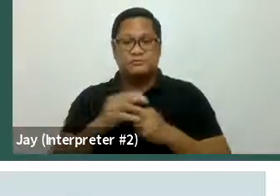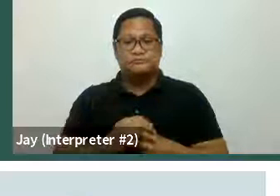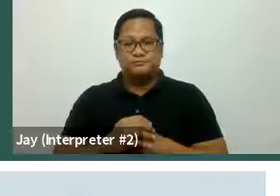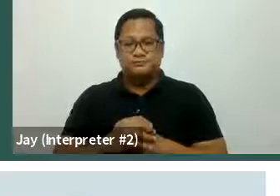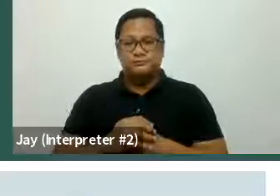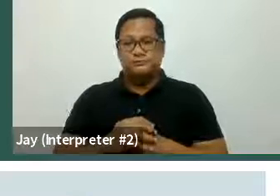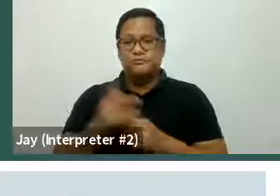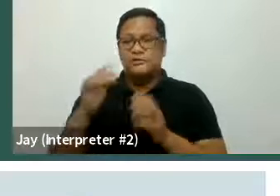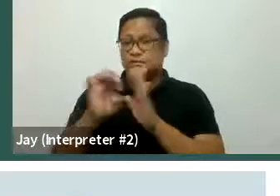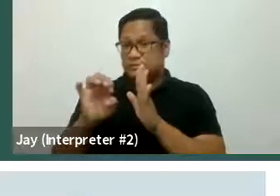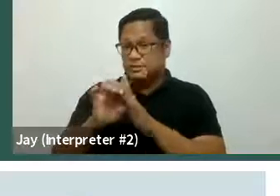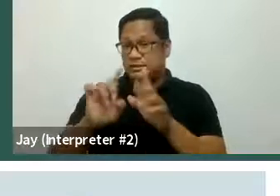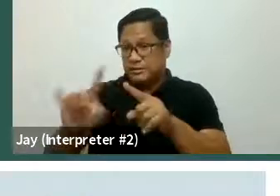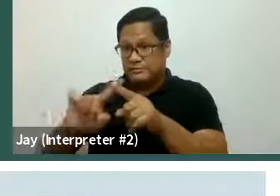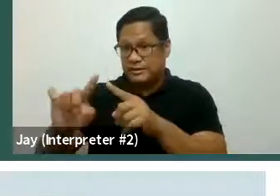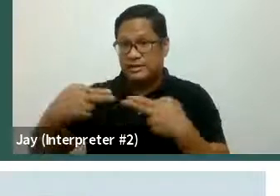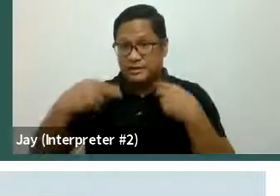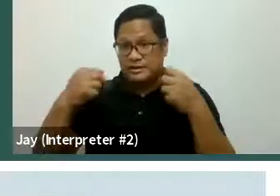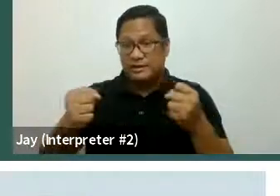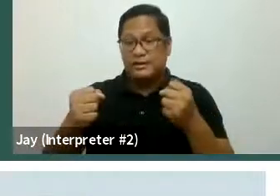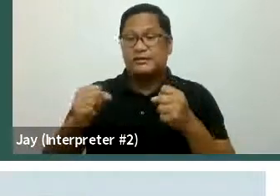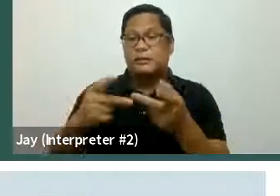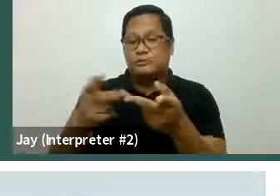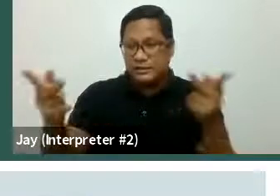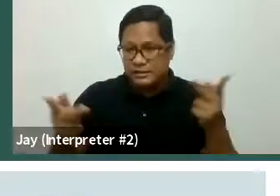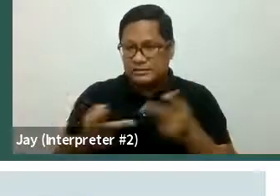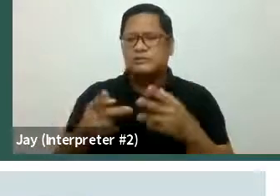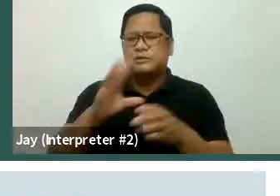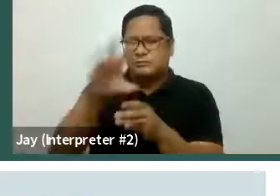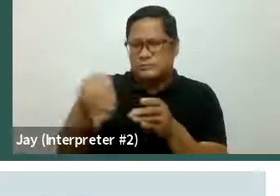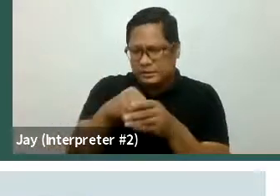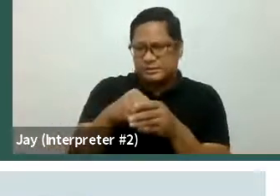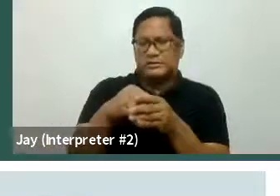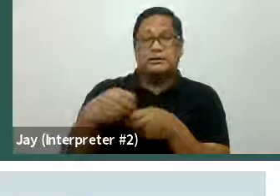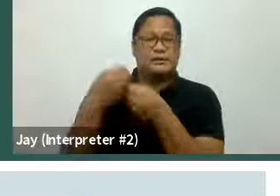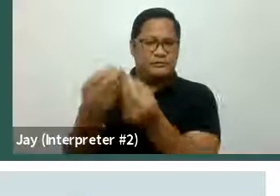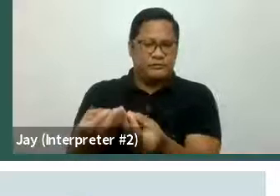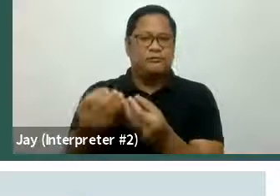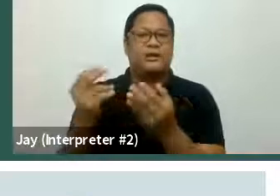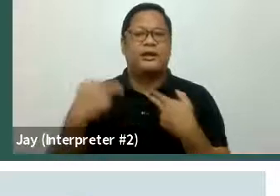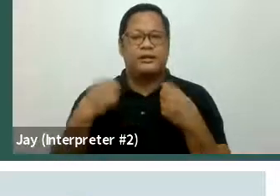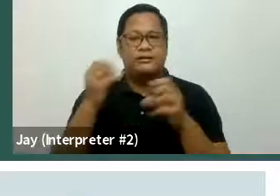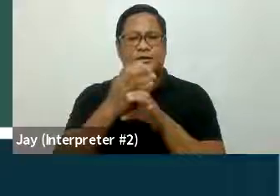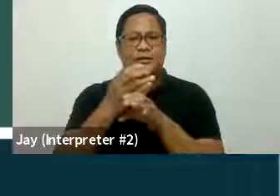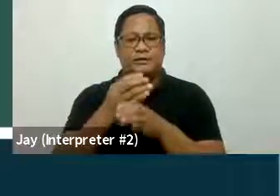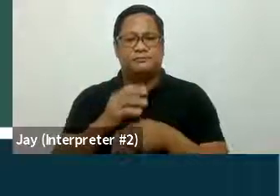private health facilities because they are part also of the healthcare provider network. Next.